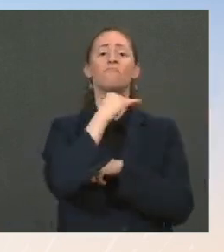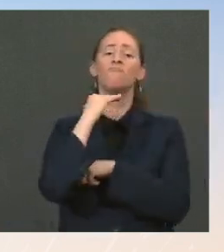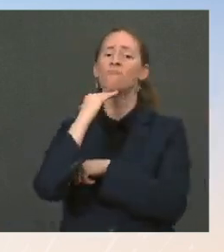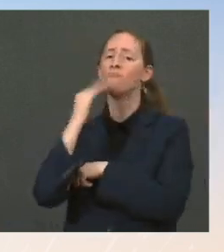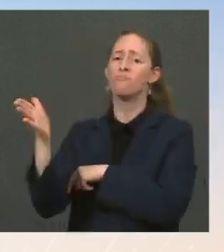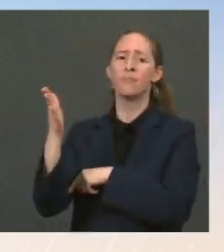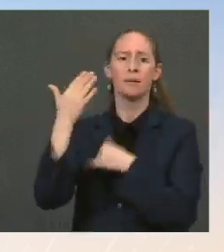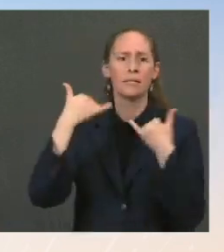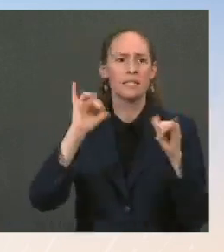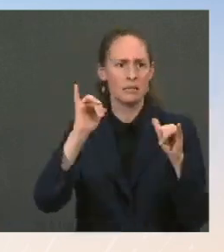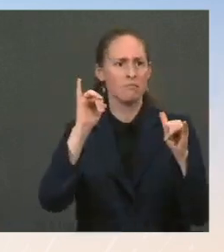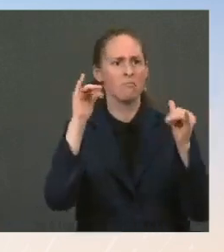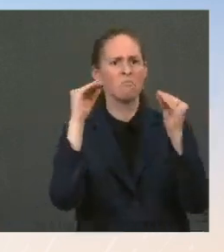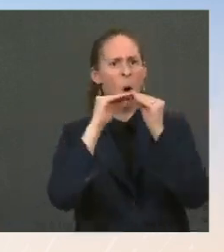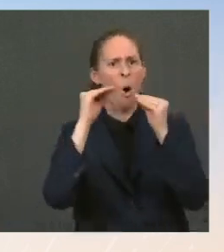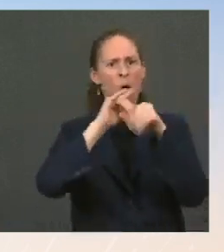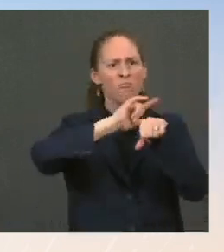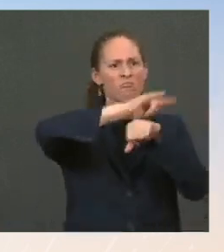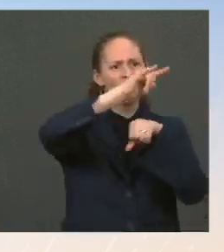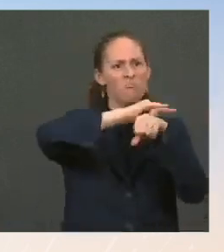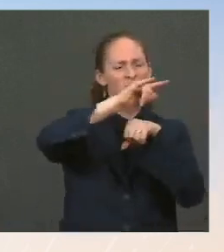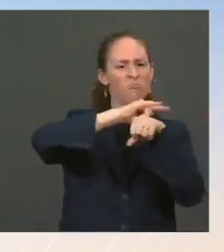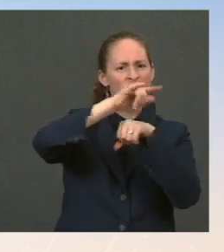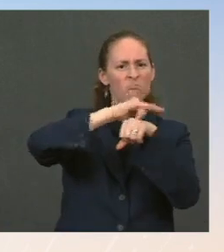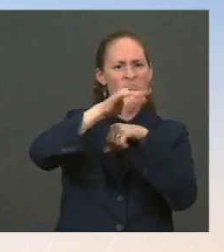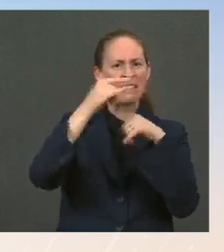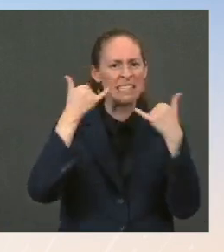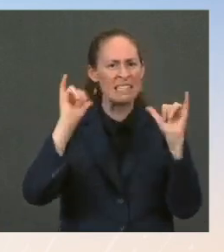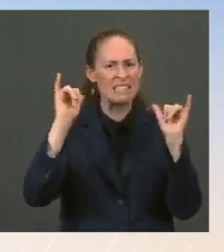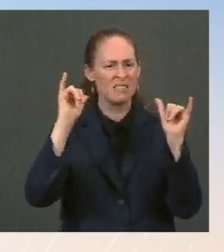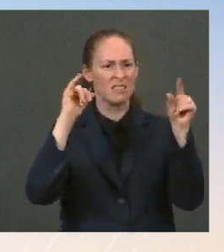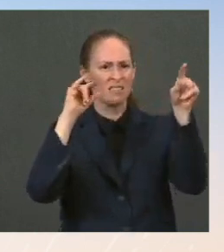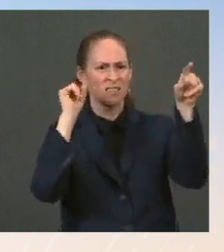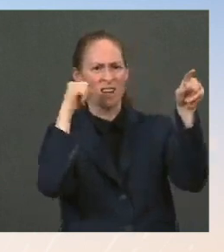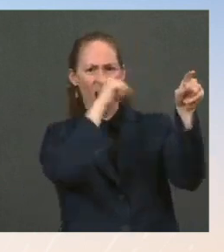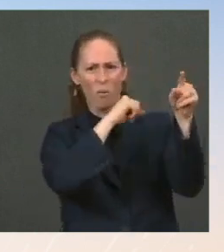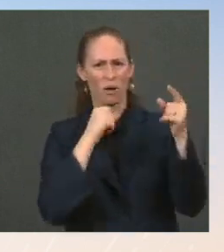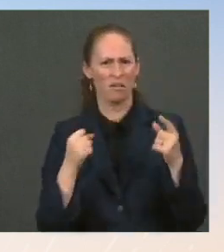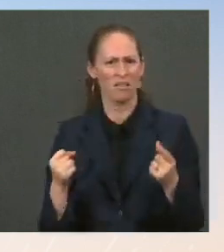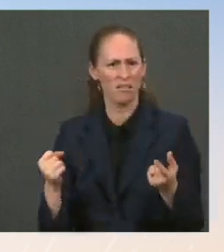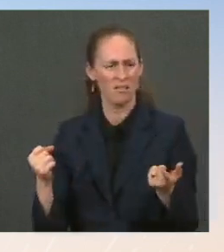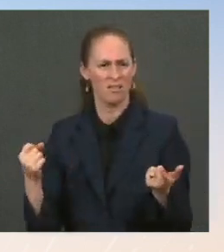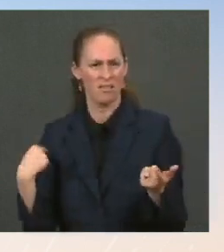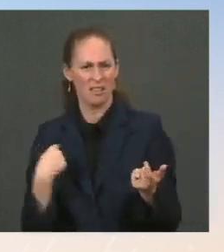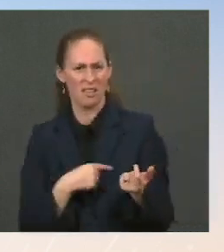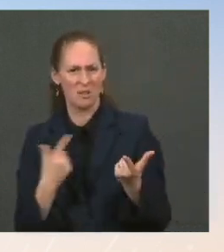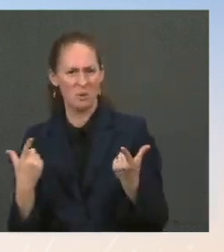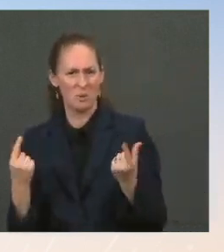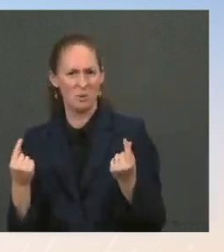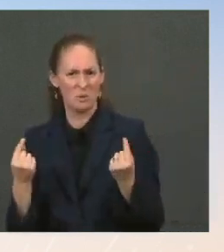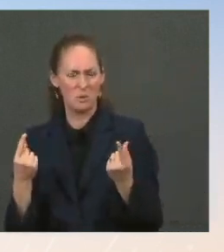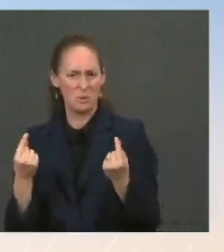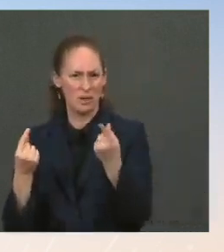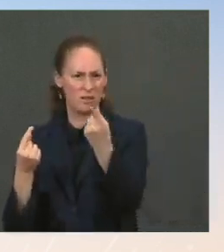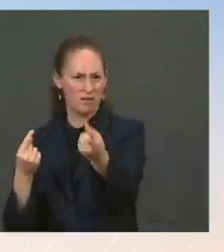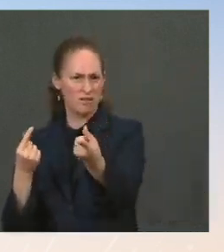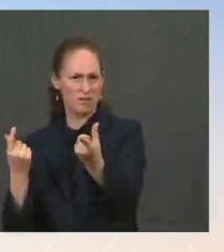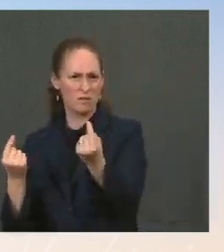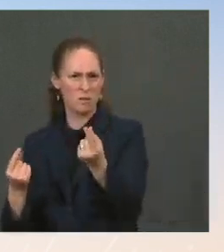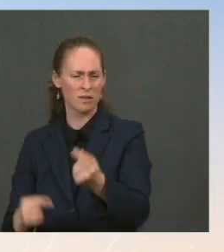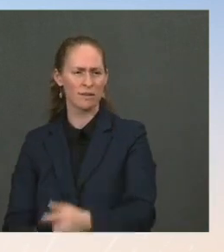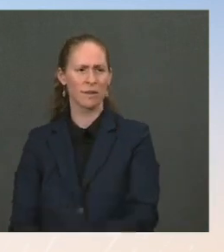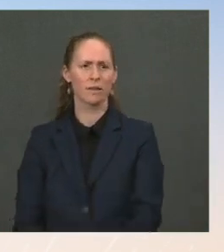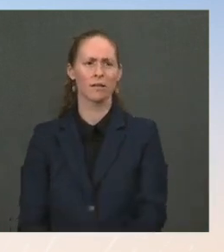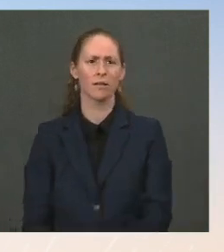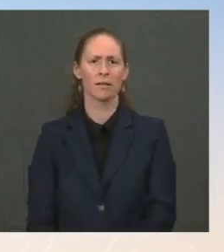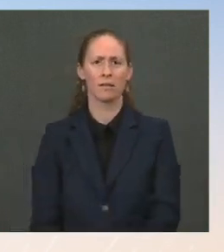jets. So what does that say about the credibility of U.S. deterrence on this issue? I think the Secretary of State spoke to this earlier. I don't